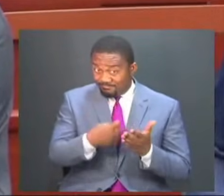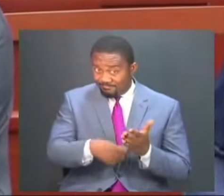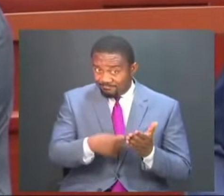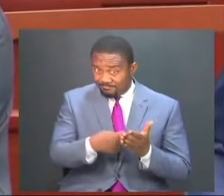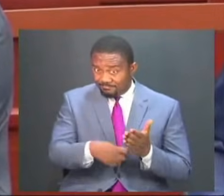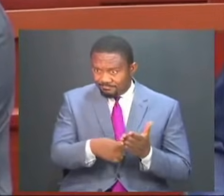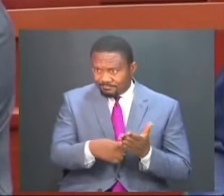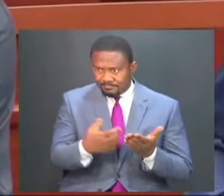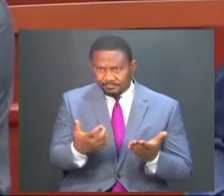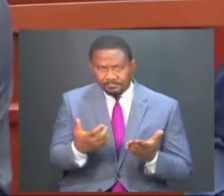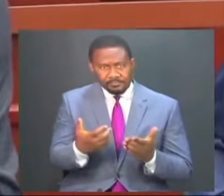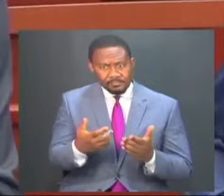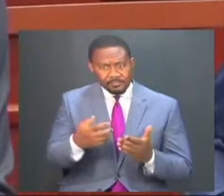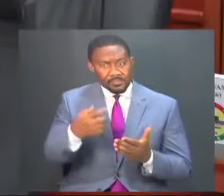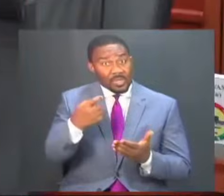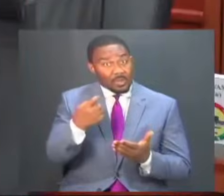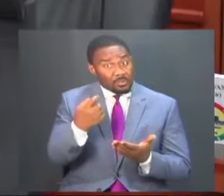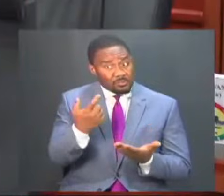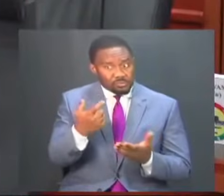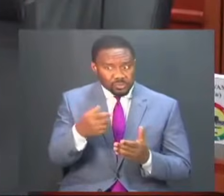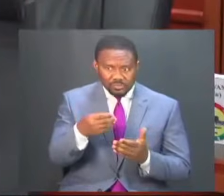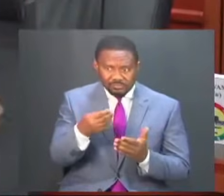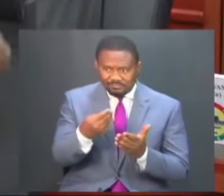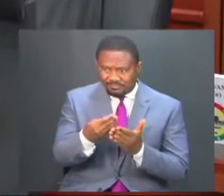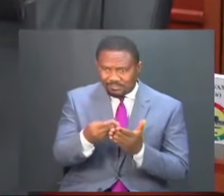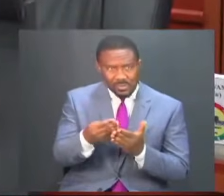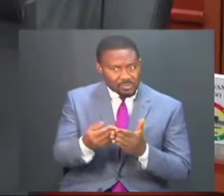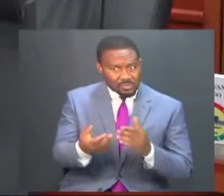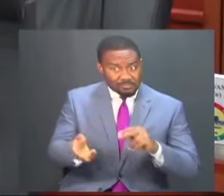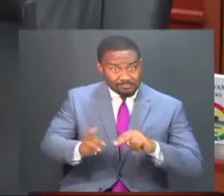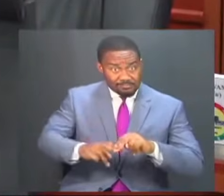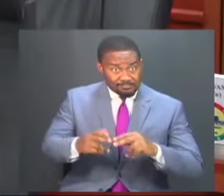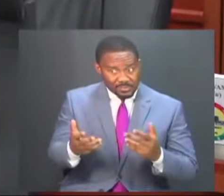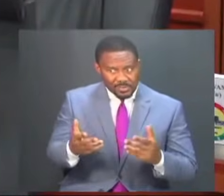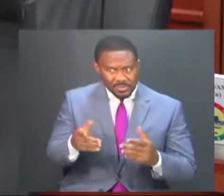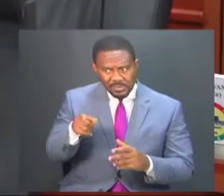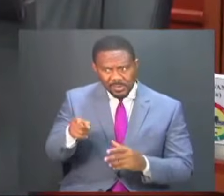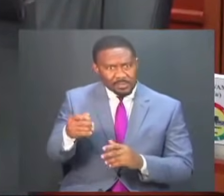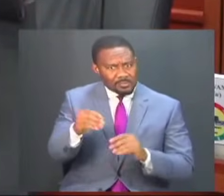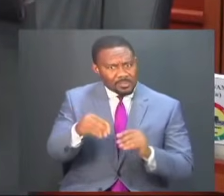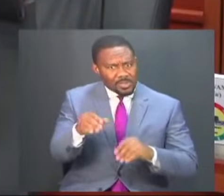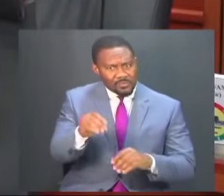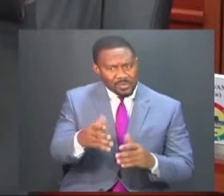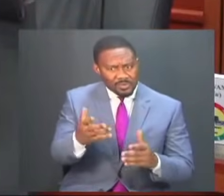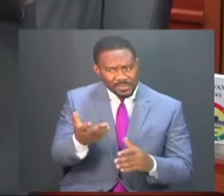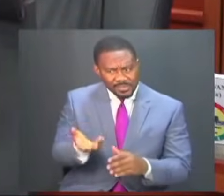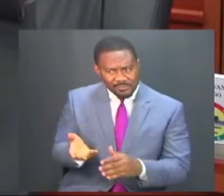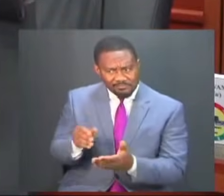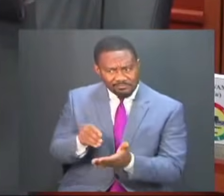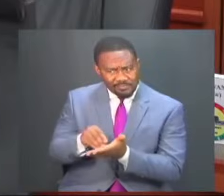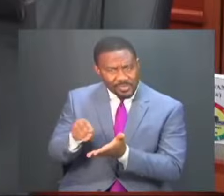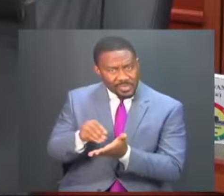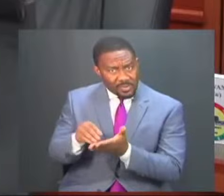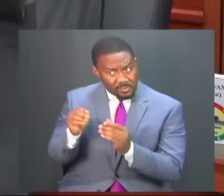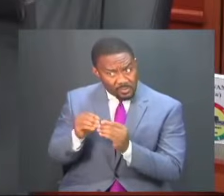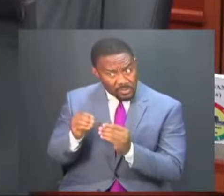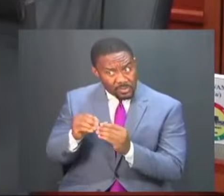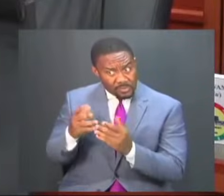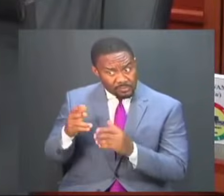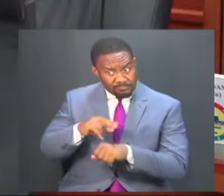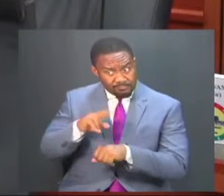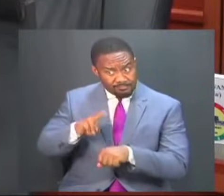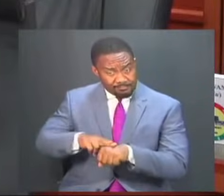the prices go up, the investor must also reward the country for giving them the opportunity to mine the resource in the